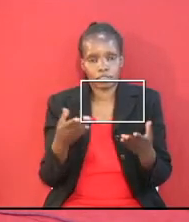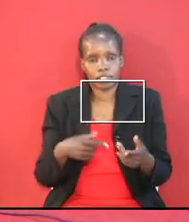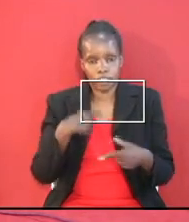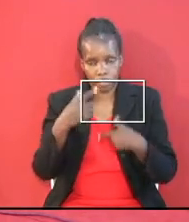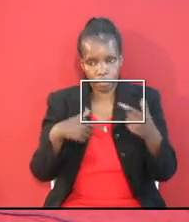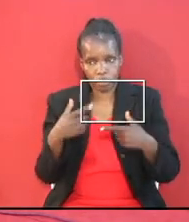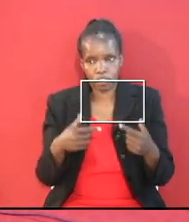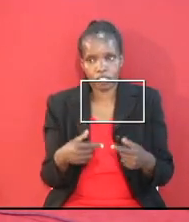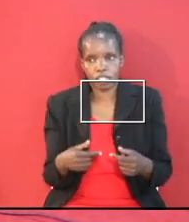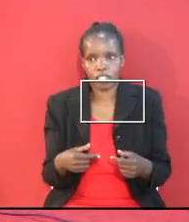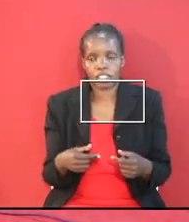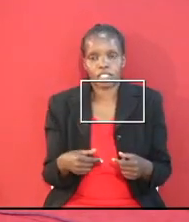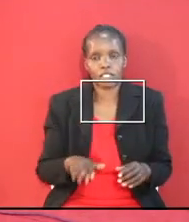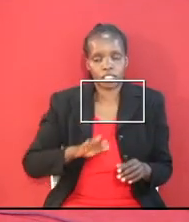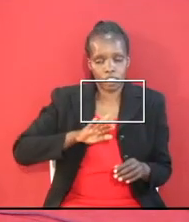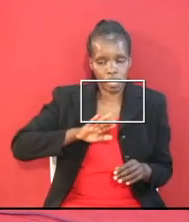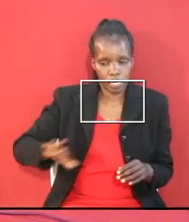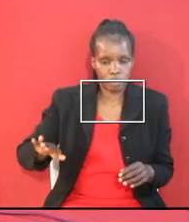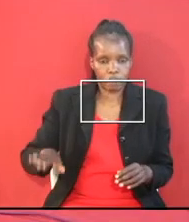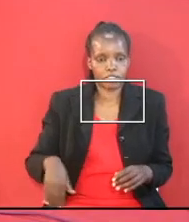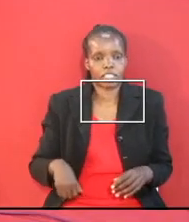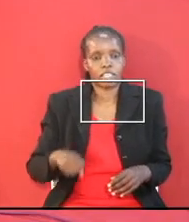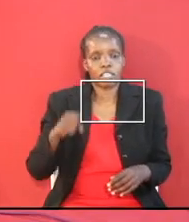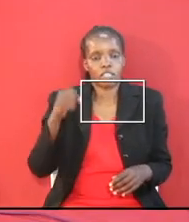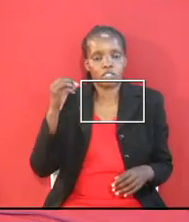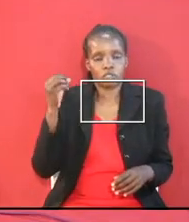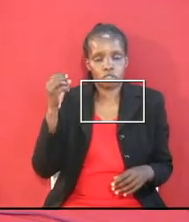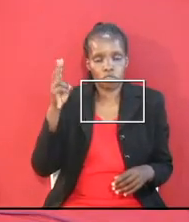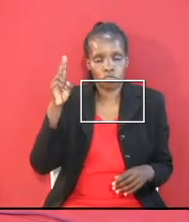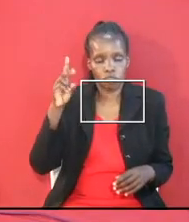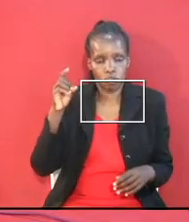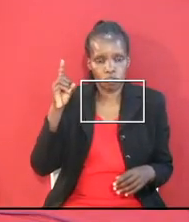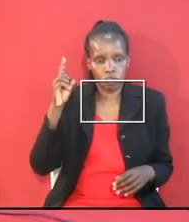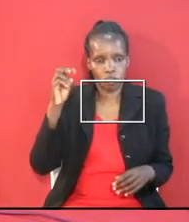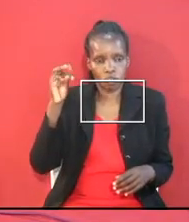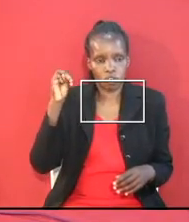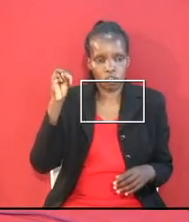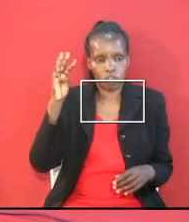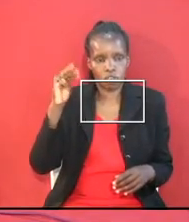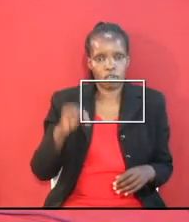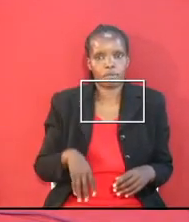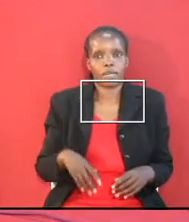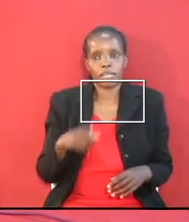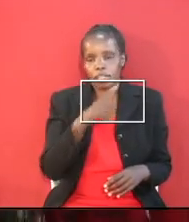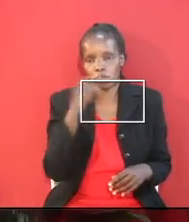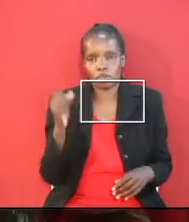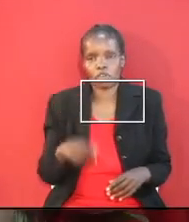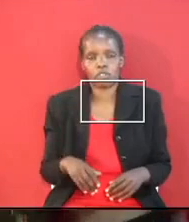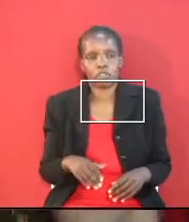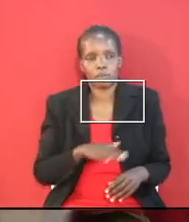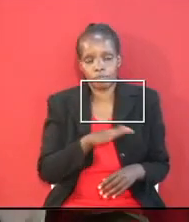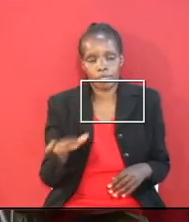on. Instruction was to leave Sodom and Gomorrah, right? He was supposed to go to where they will be sorted